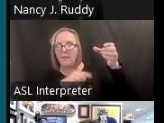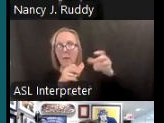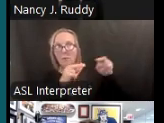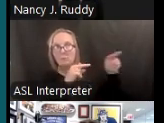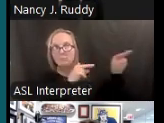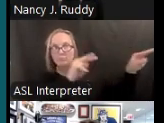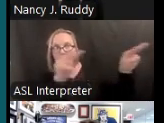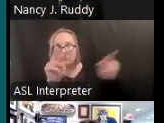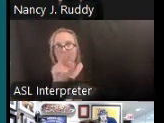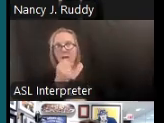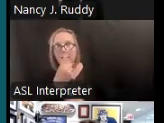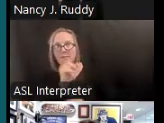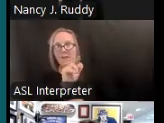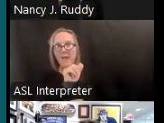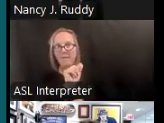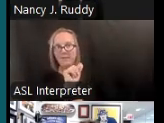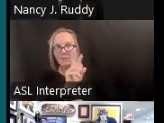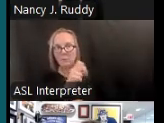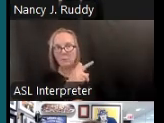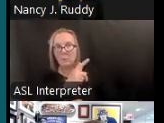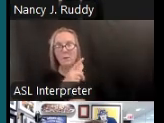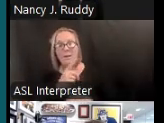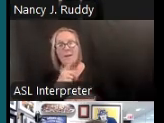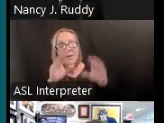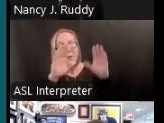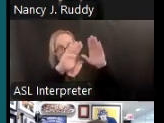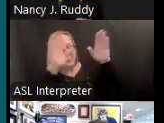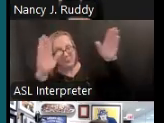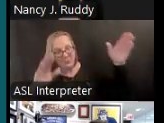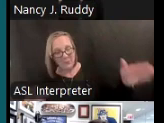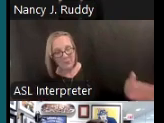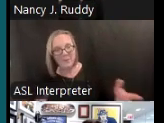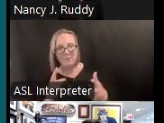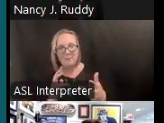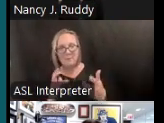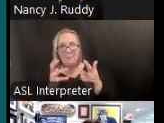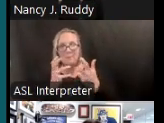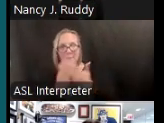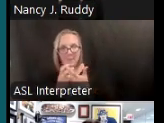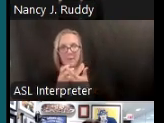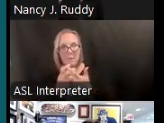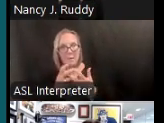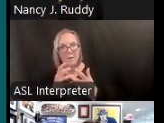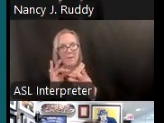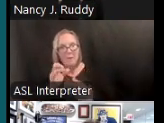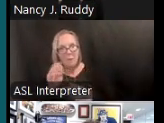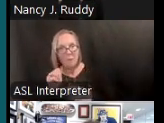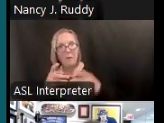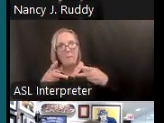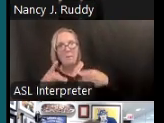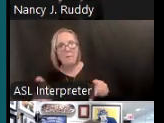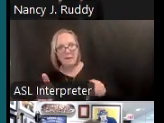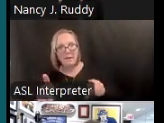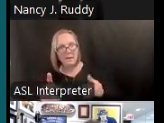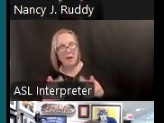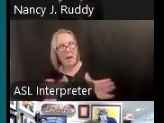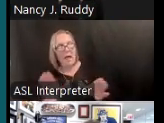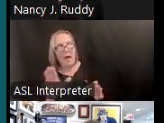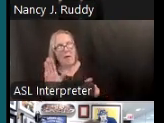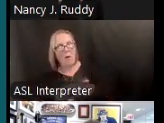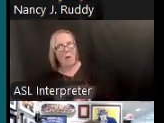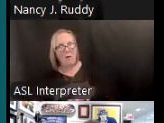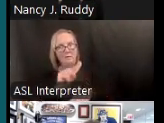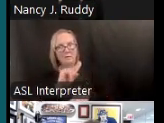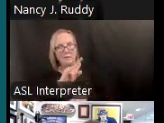The building's form would comply with the density, bulk, and form permitted by the existing zoning on the site.